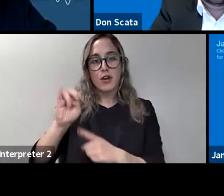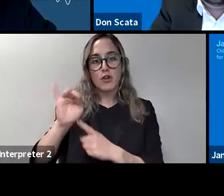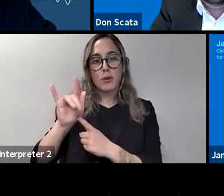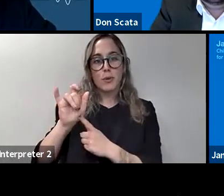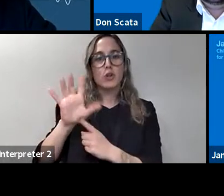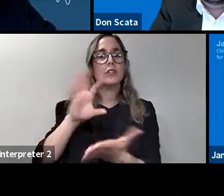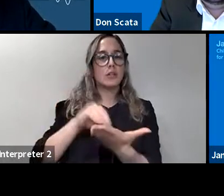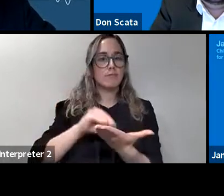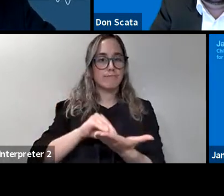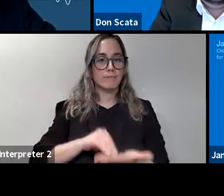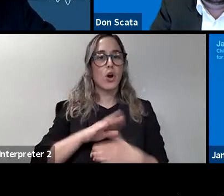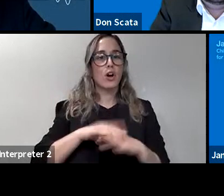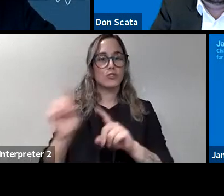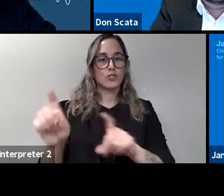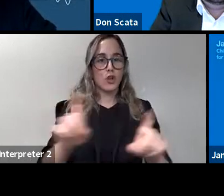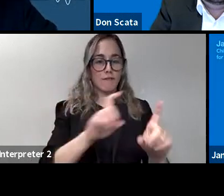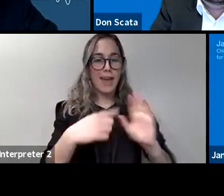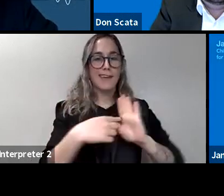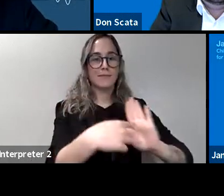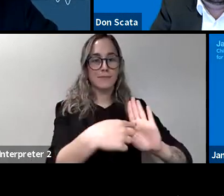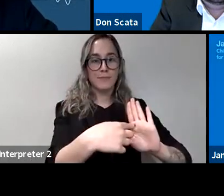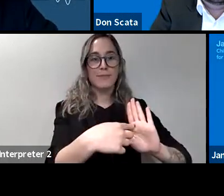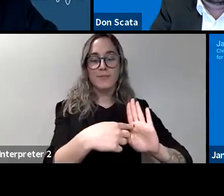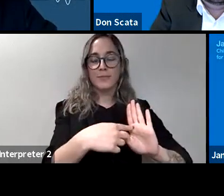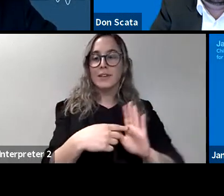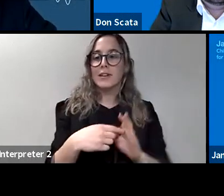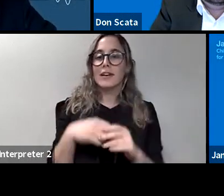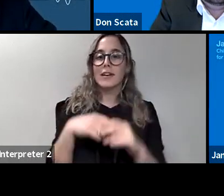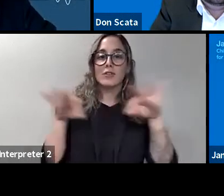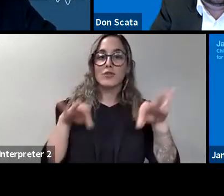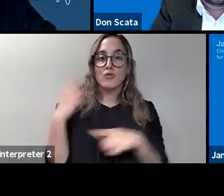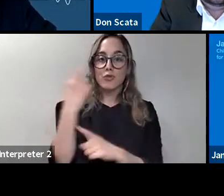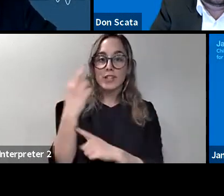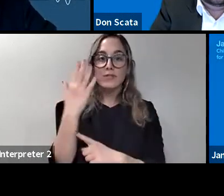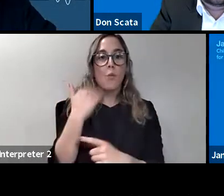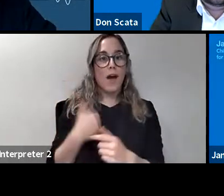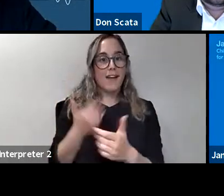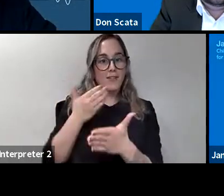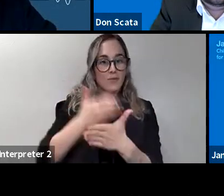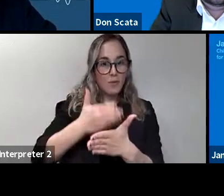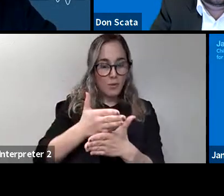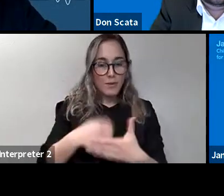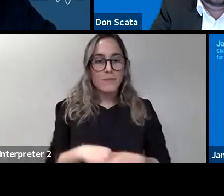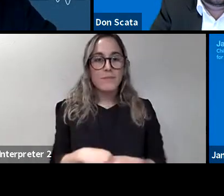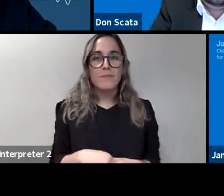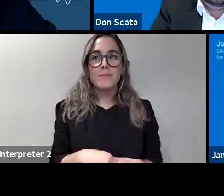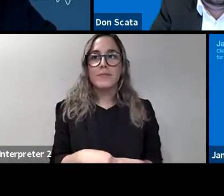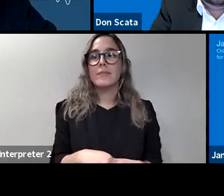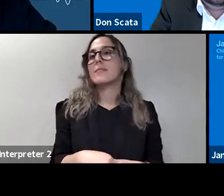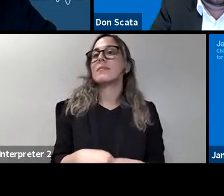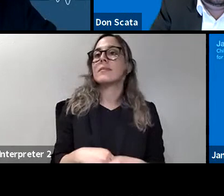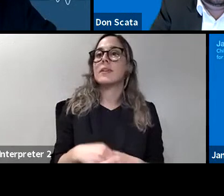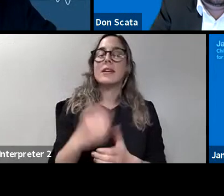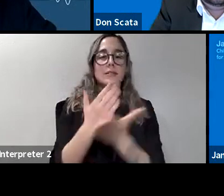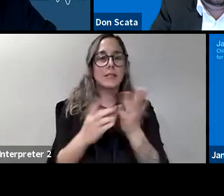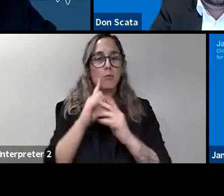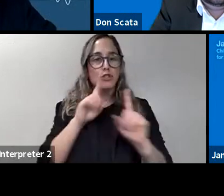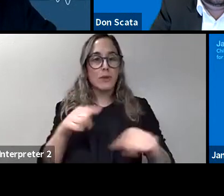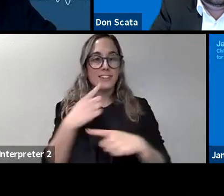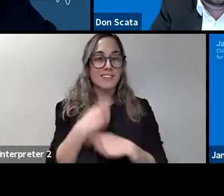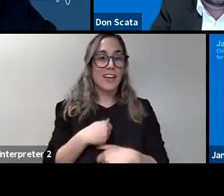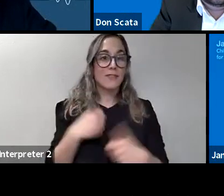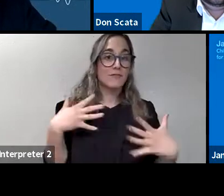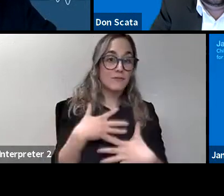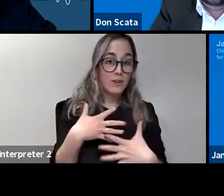we've noted earlier this evening, the most correlated reason for being highly annoyed from aircraft noise was when respondents said they were startled, frightened,